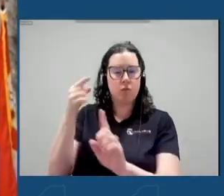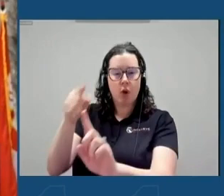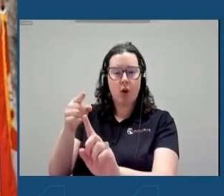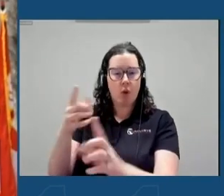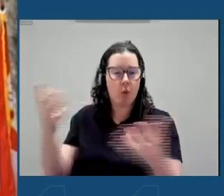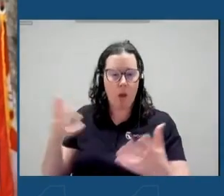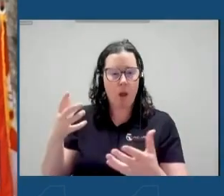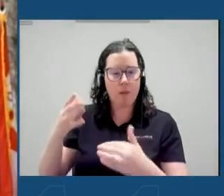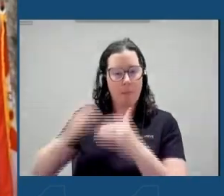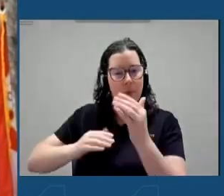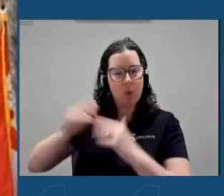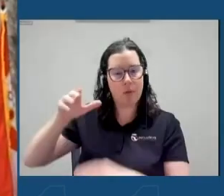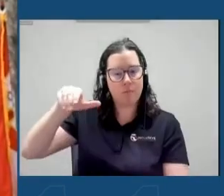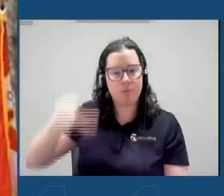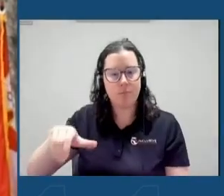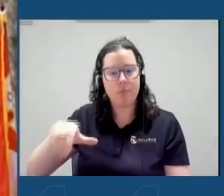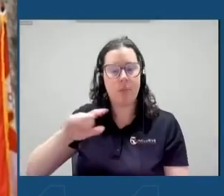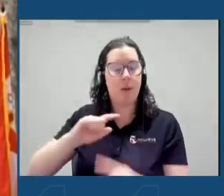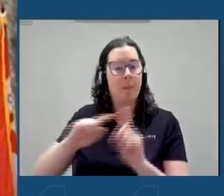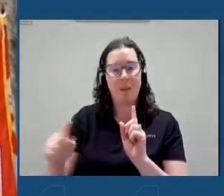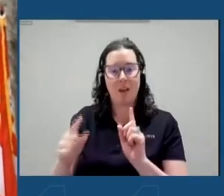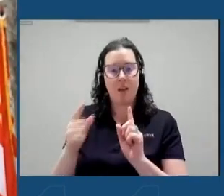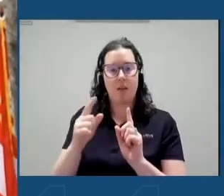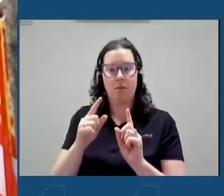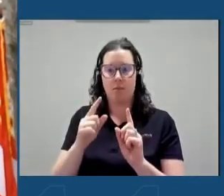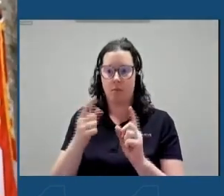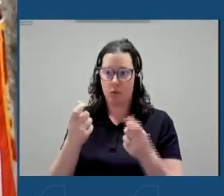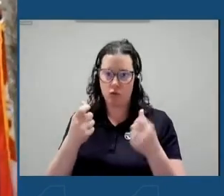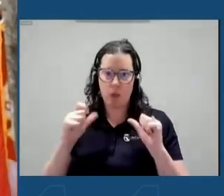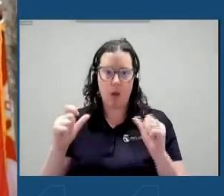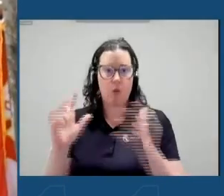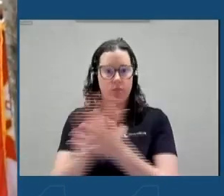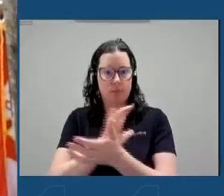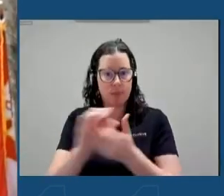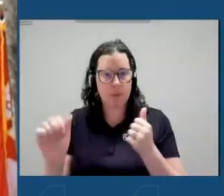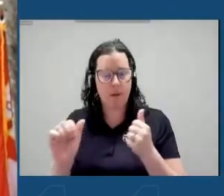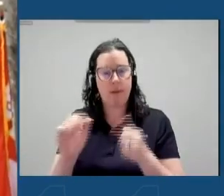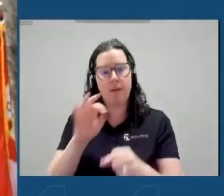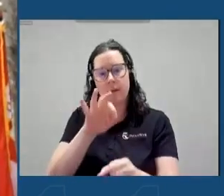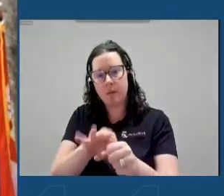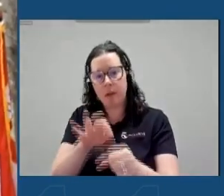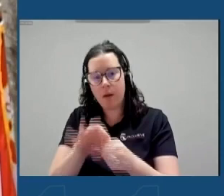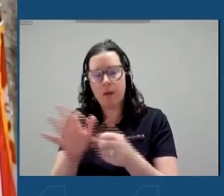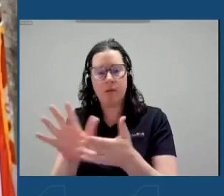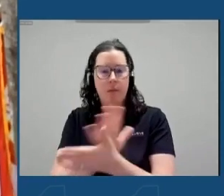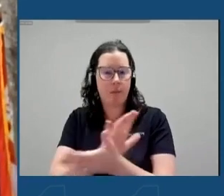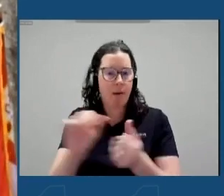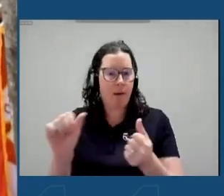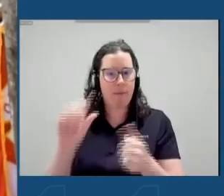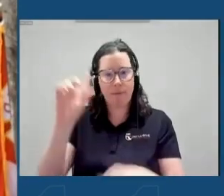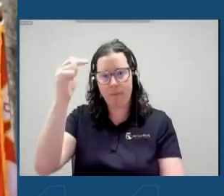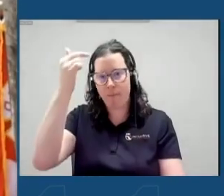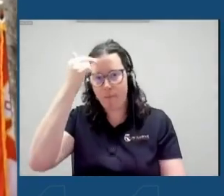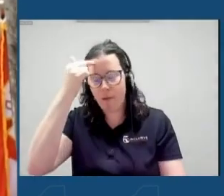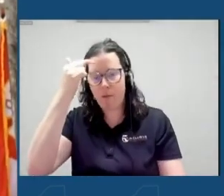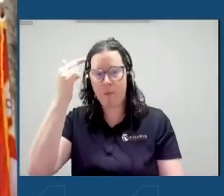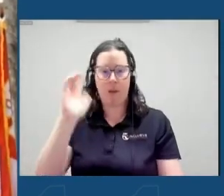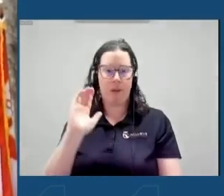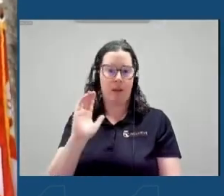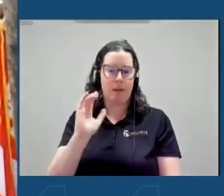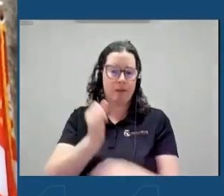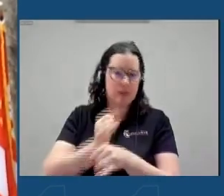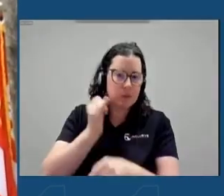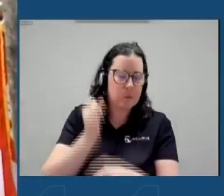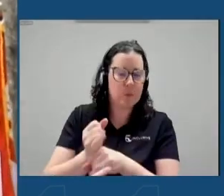also launched attack on our democracy, our institutions, our symbols of